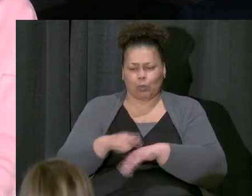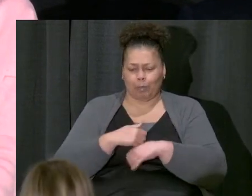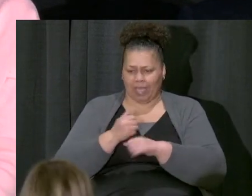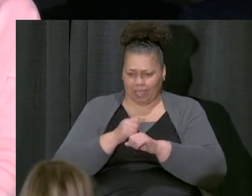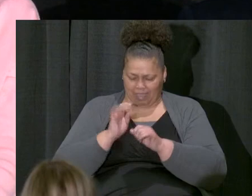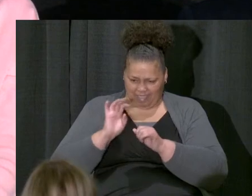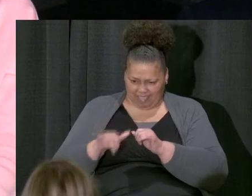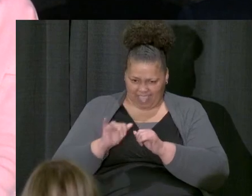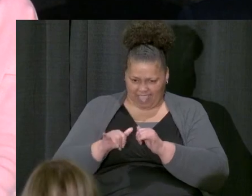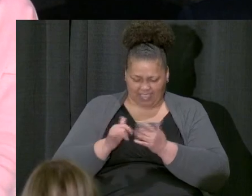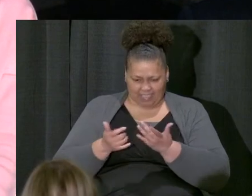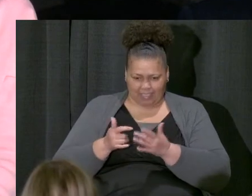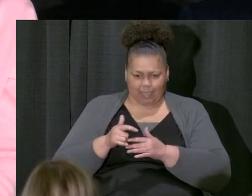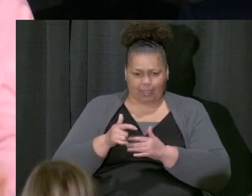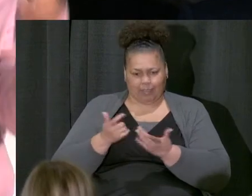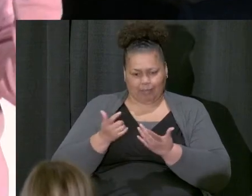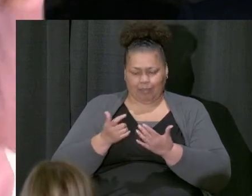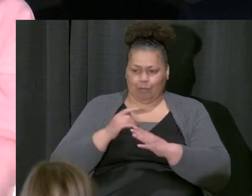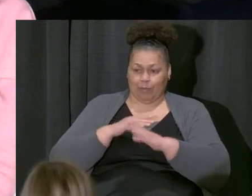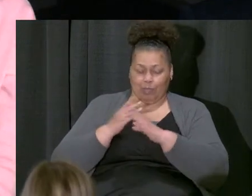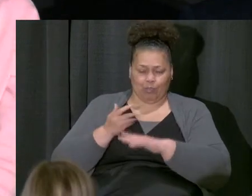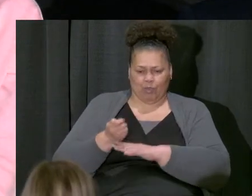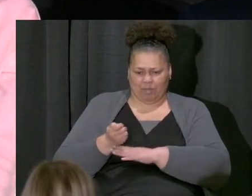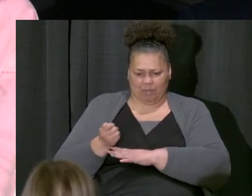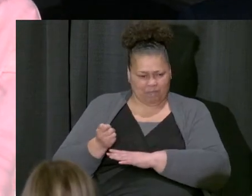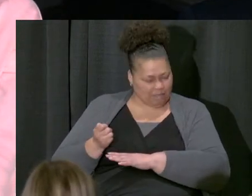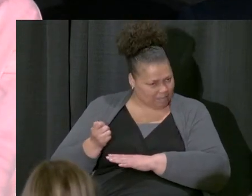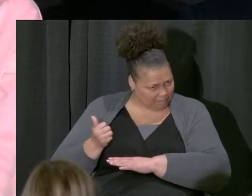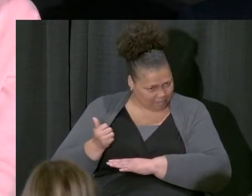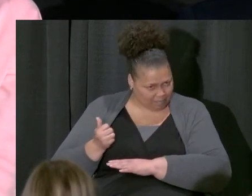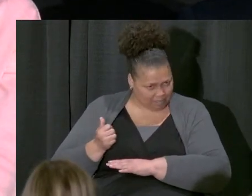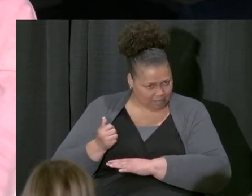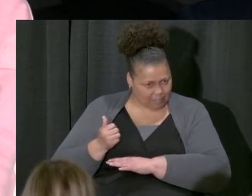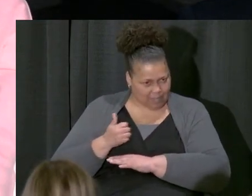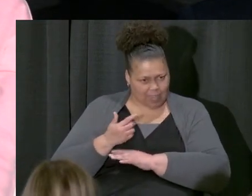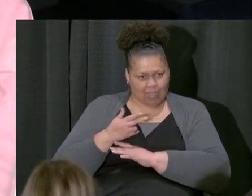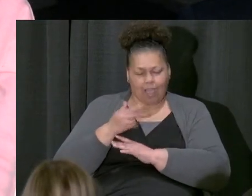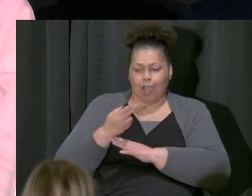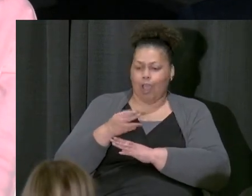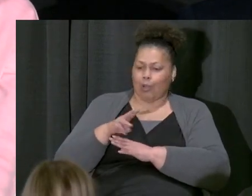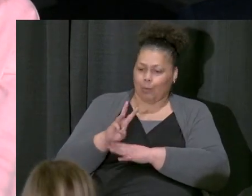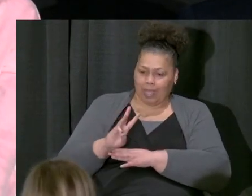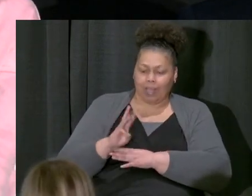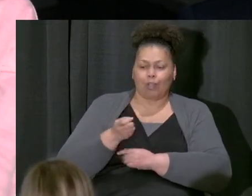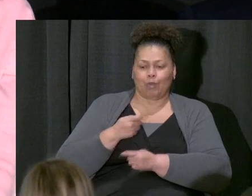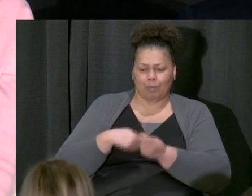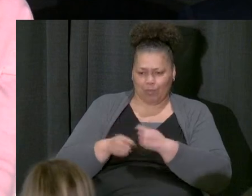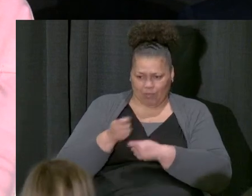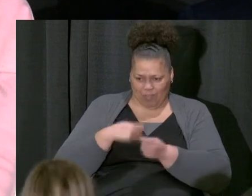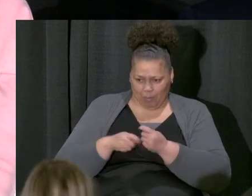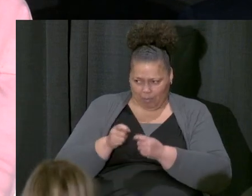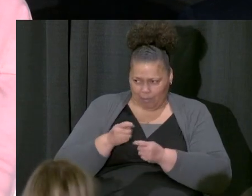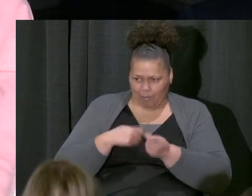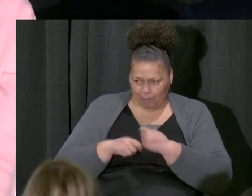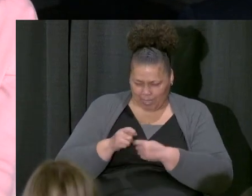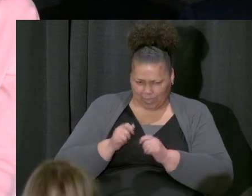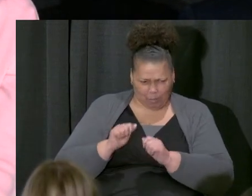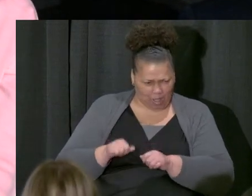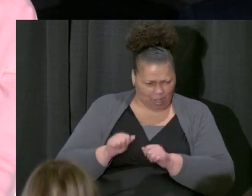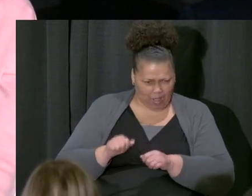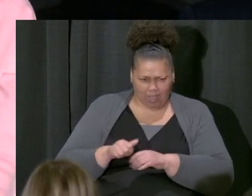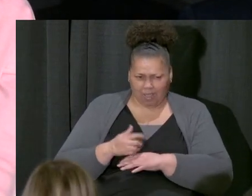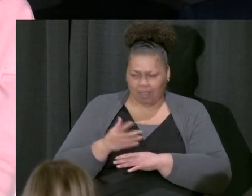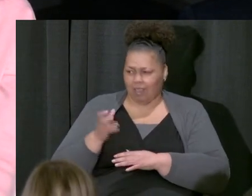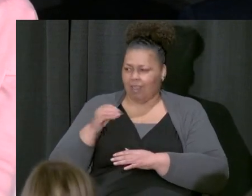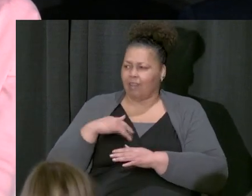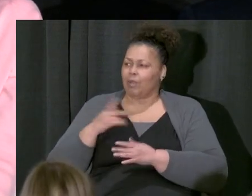handle removable. You know, changeable. So, but, you know, users gave us a lot of comments, so